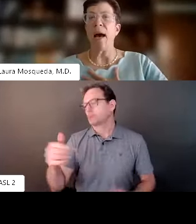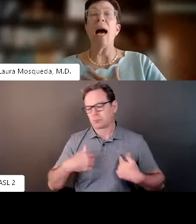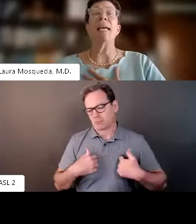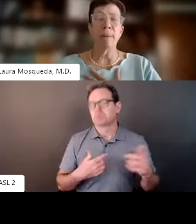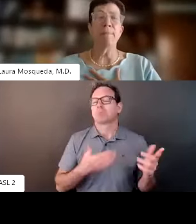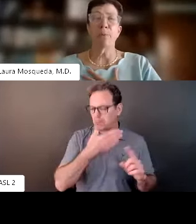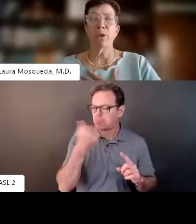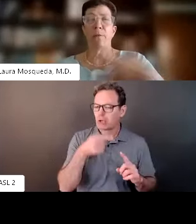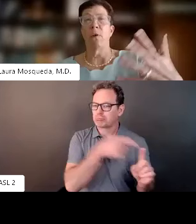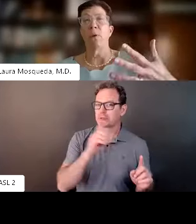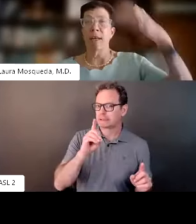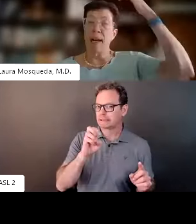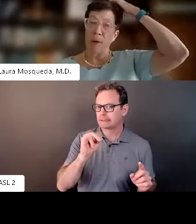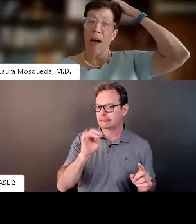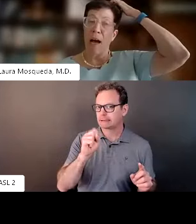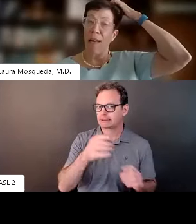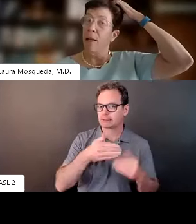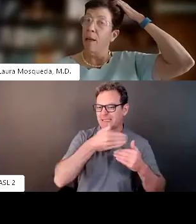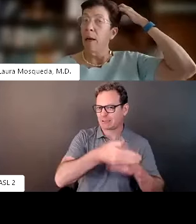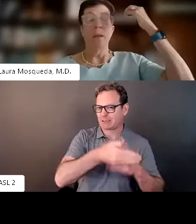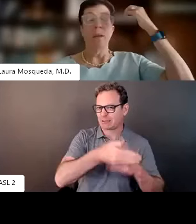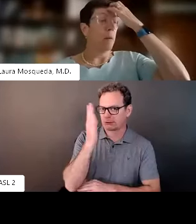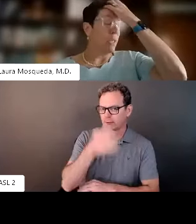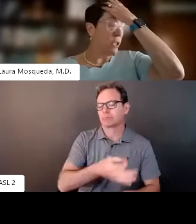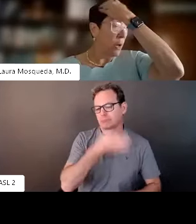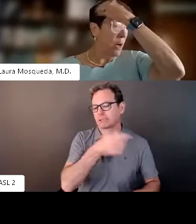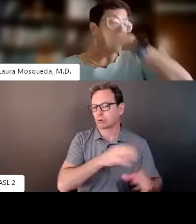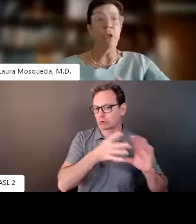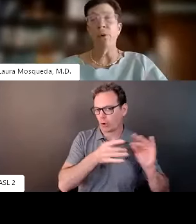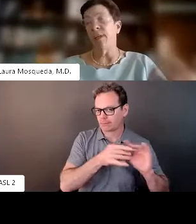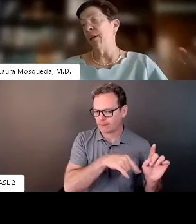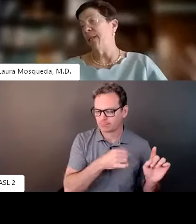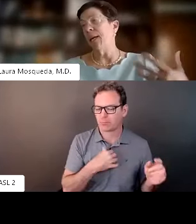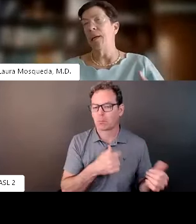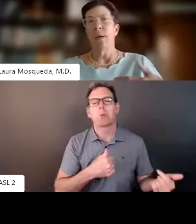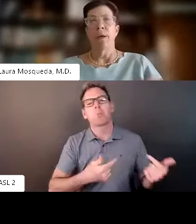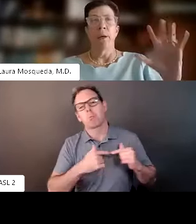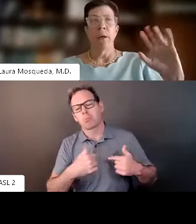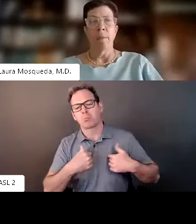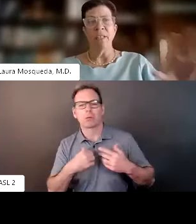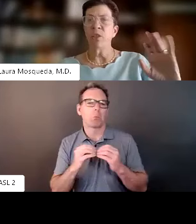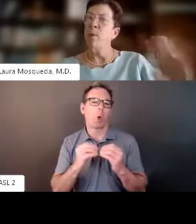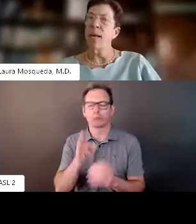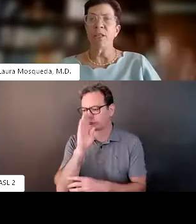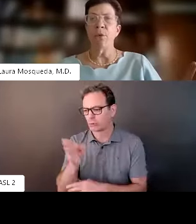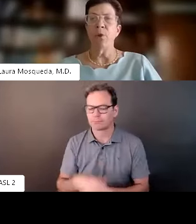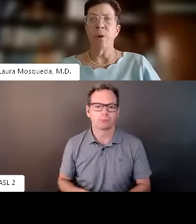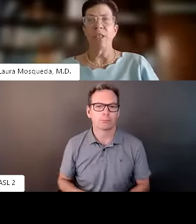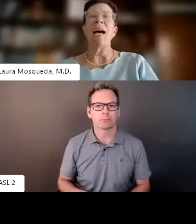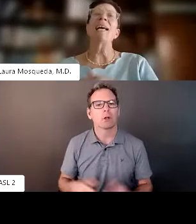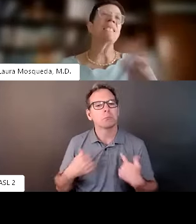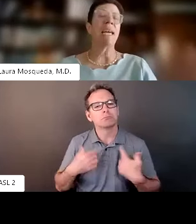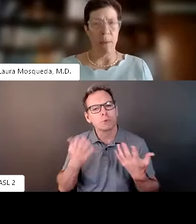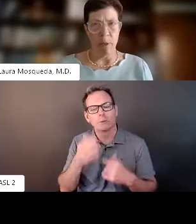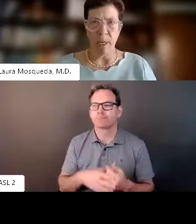I can be much more straightforward than I ever thought. So what I'll do is I'll say, I just want to ask you a few